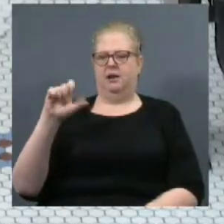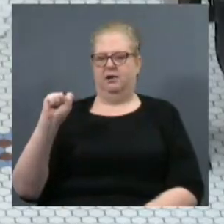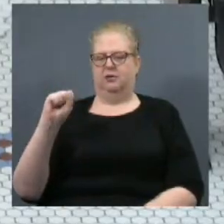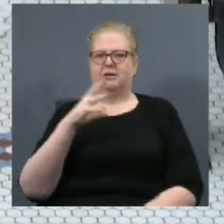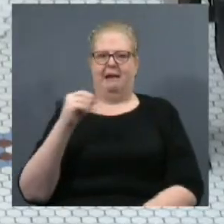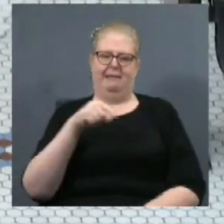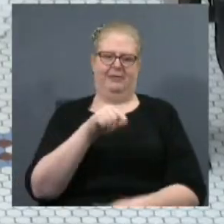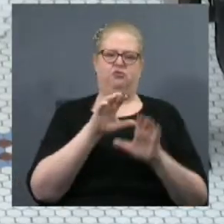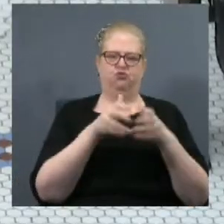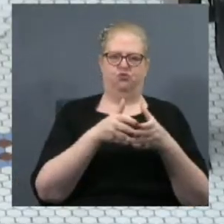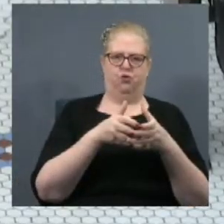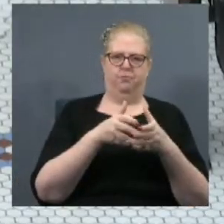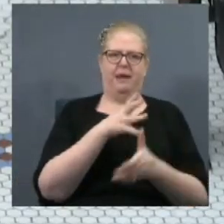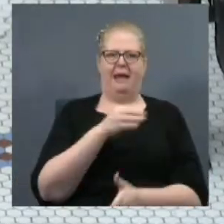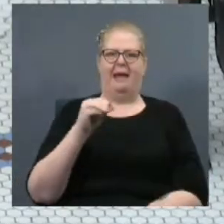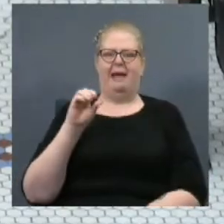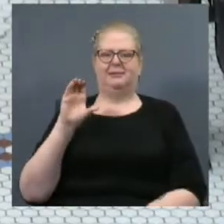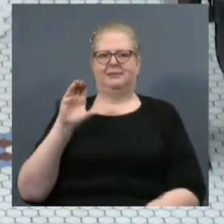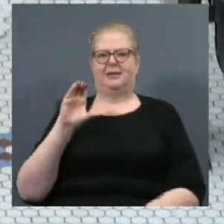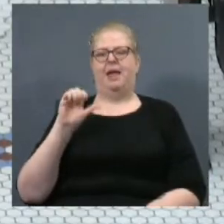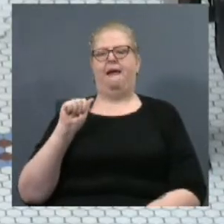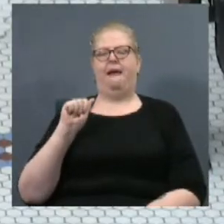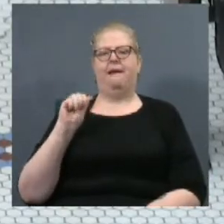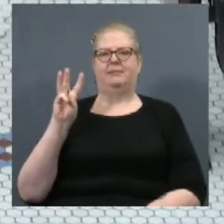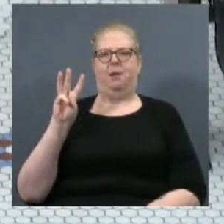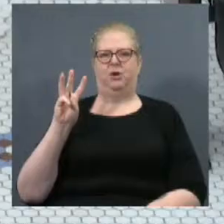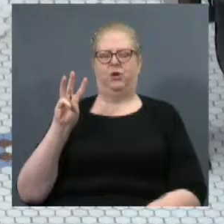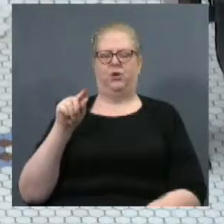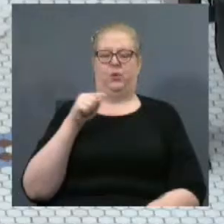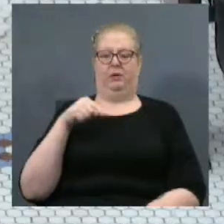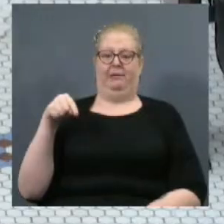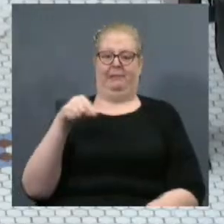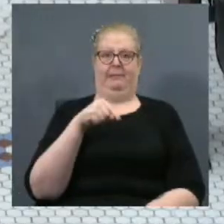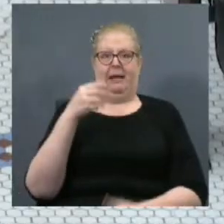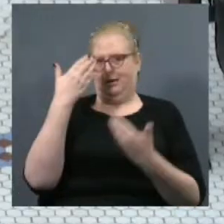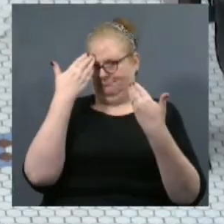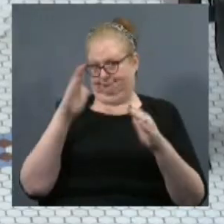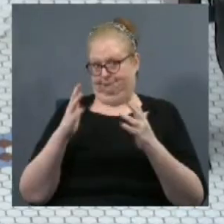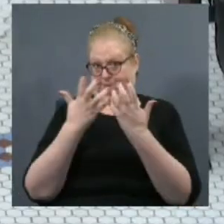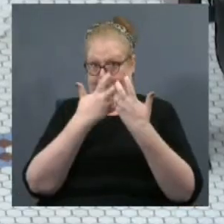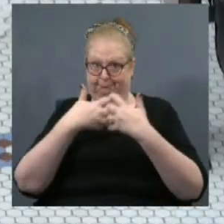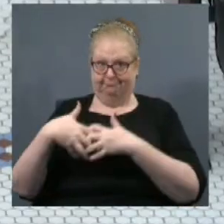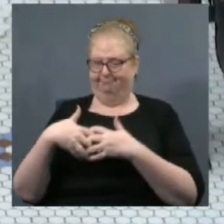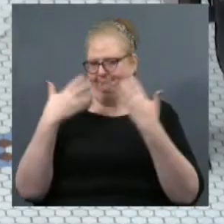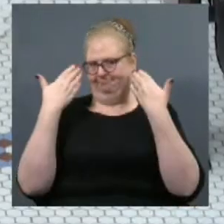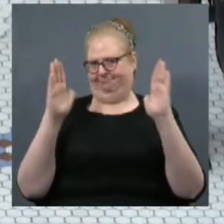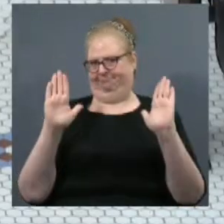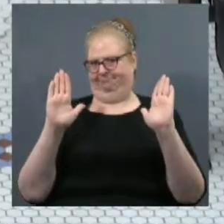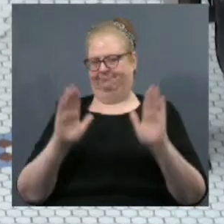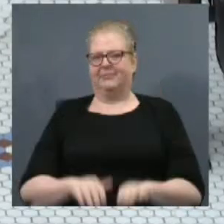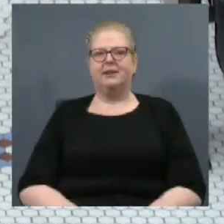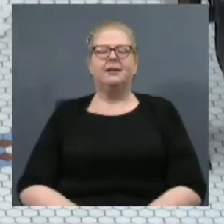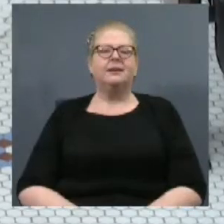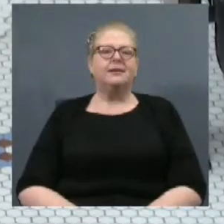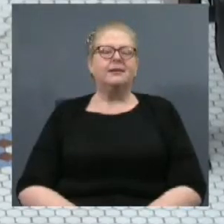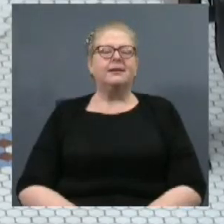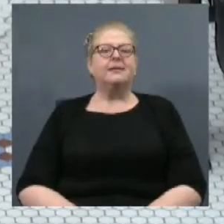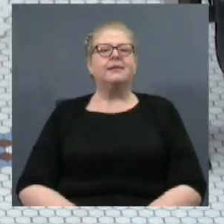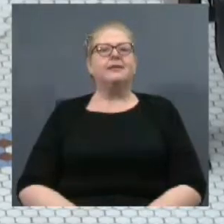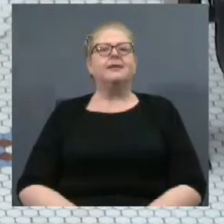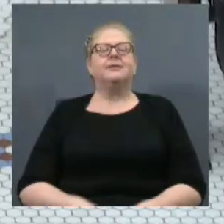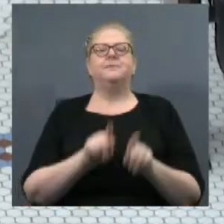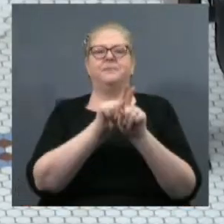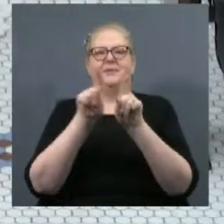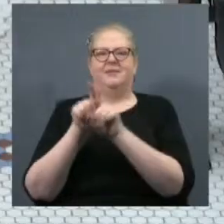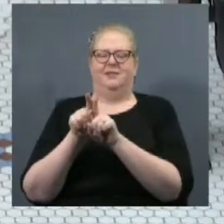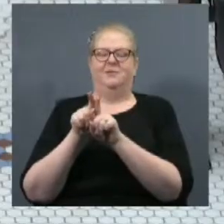and CAW, and I don't know if that has been worked out yet. This also was